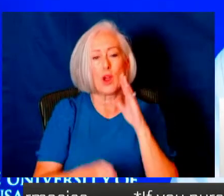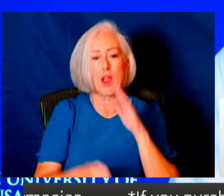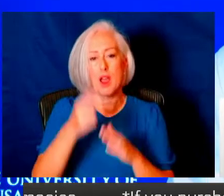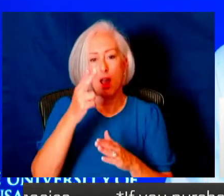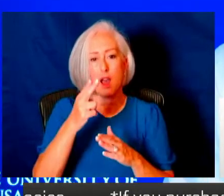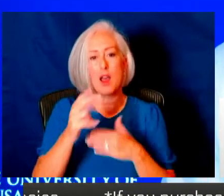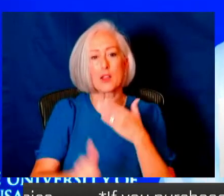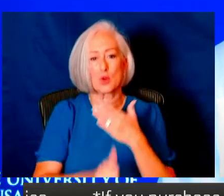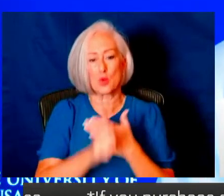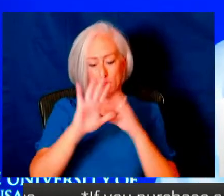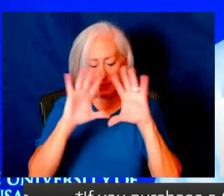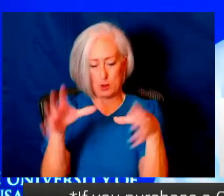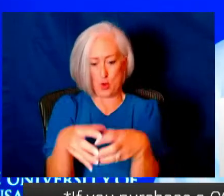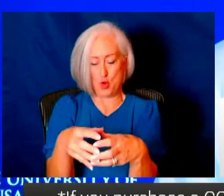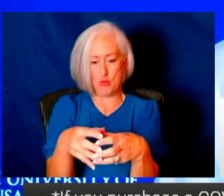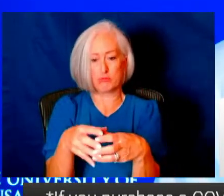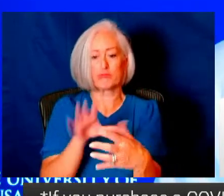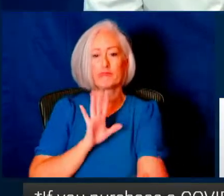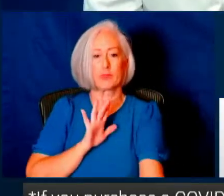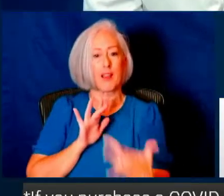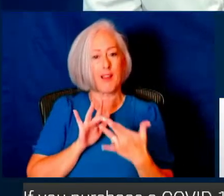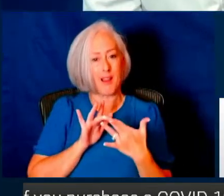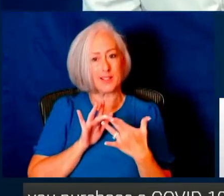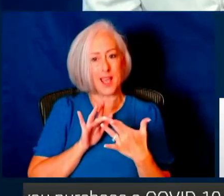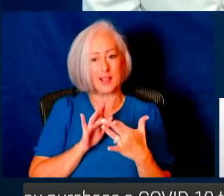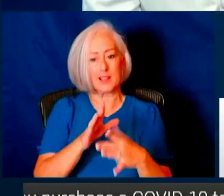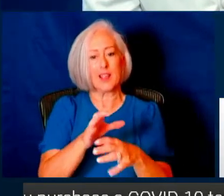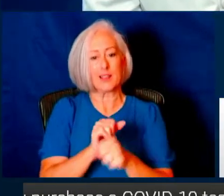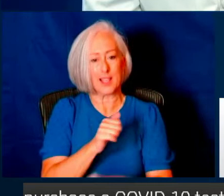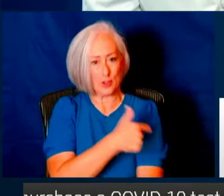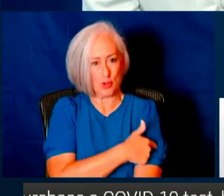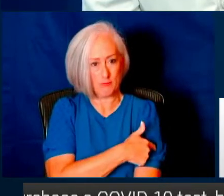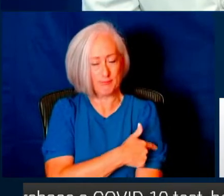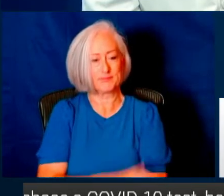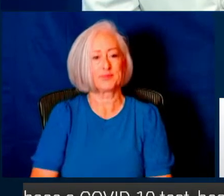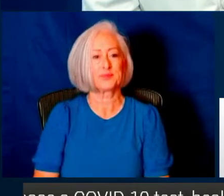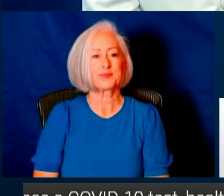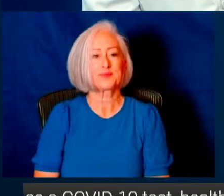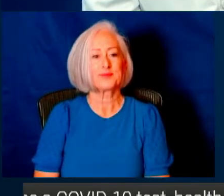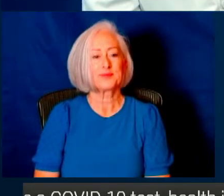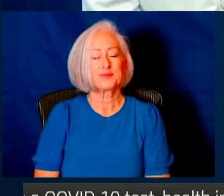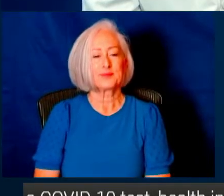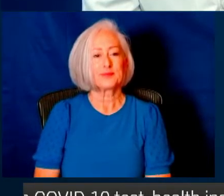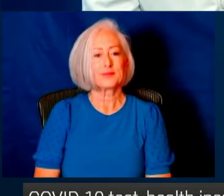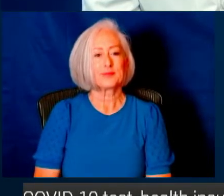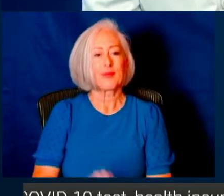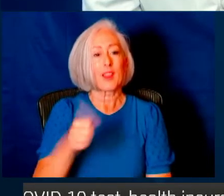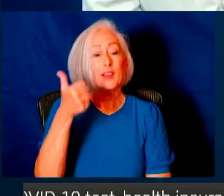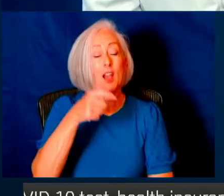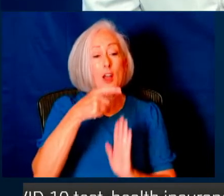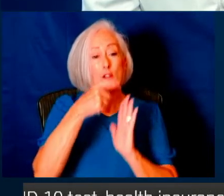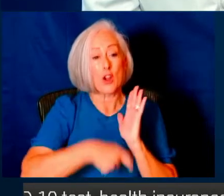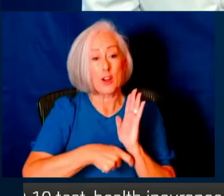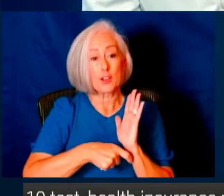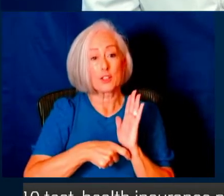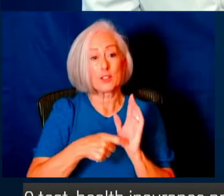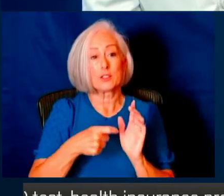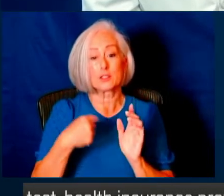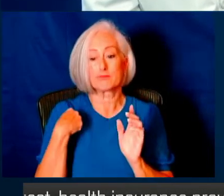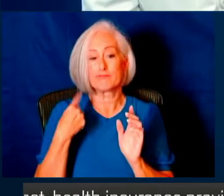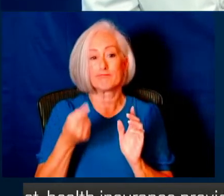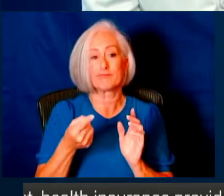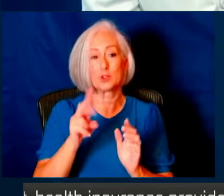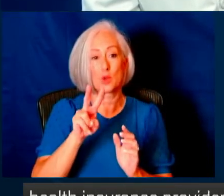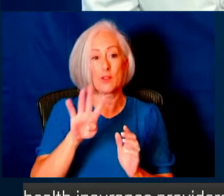please contact us and get vaccinated. So the other thing, that important articles that have come out in the last 24 hours, American